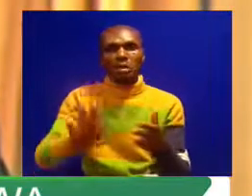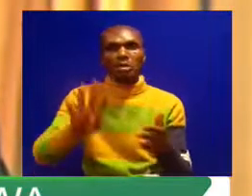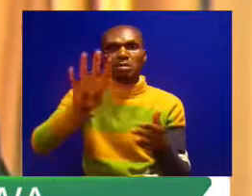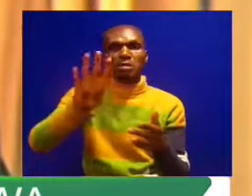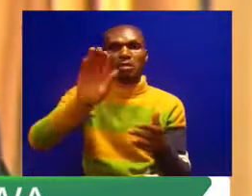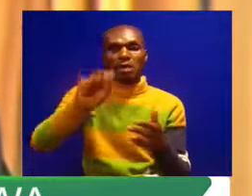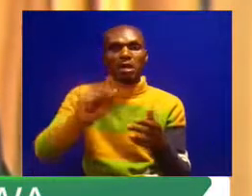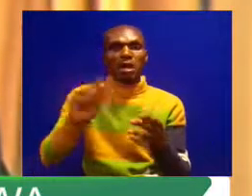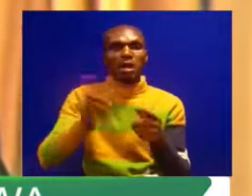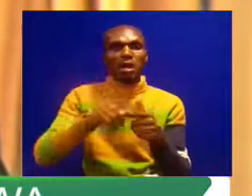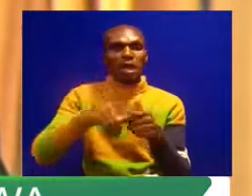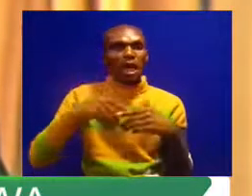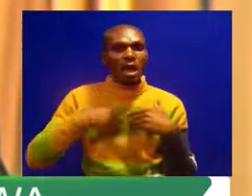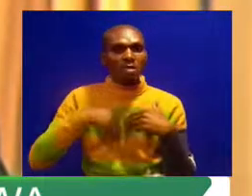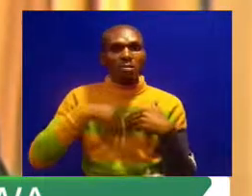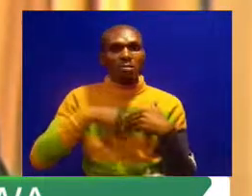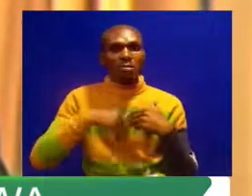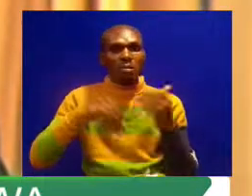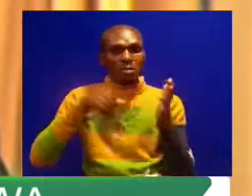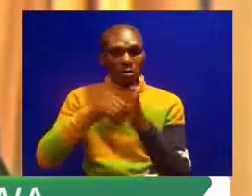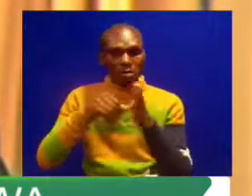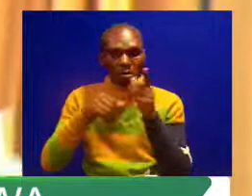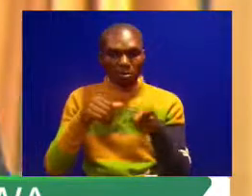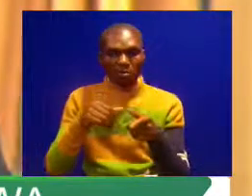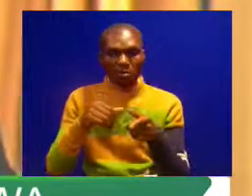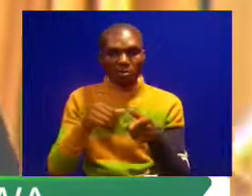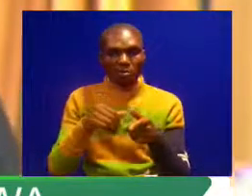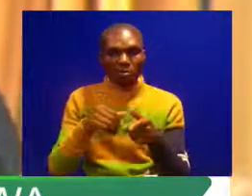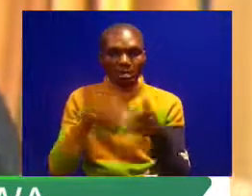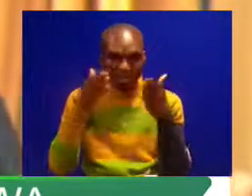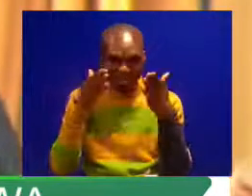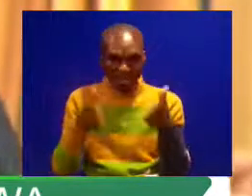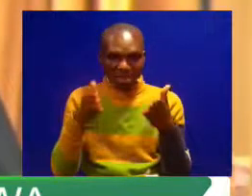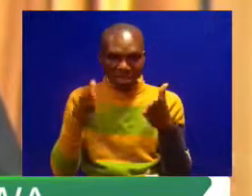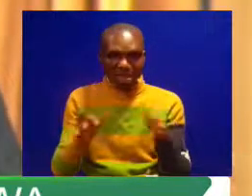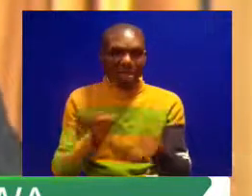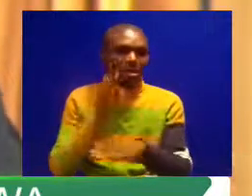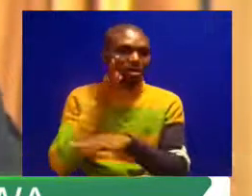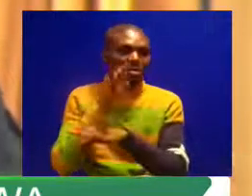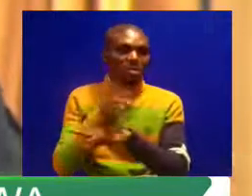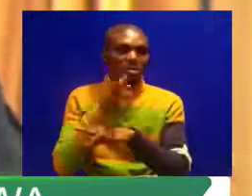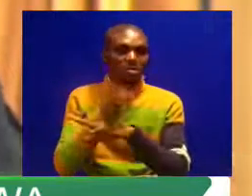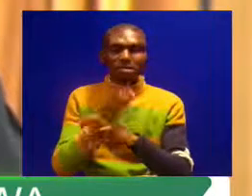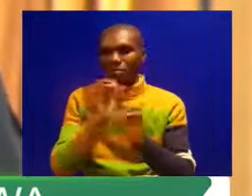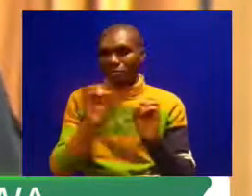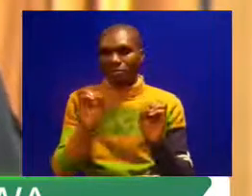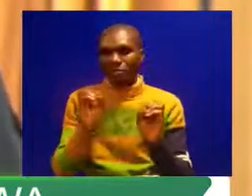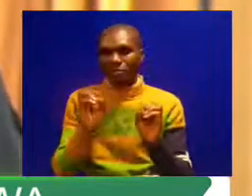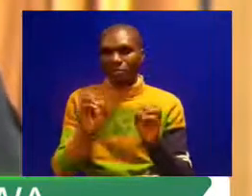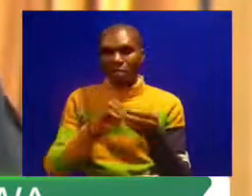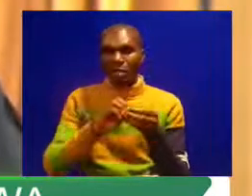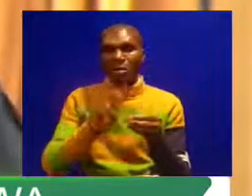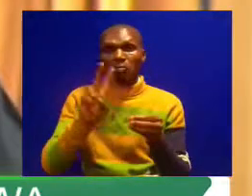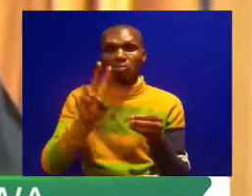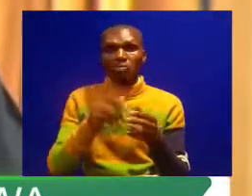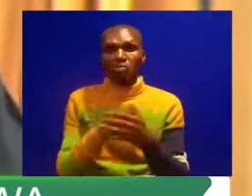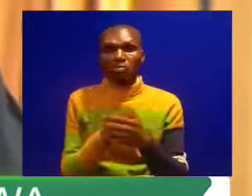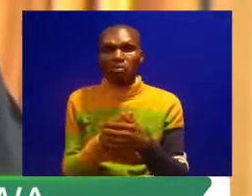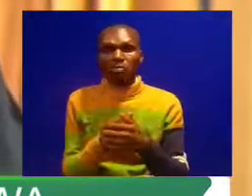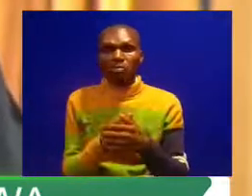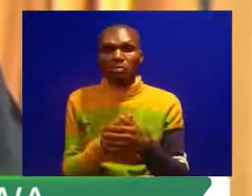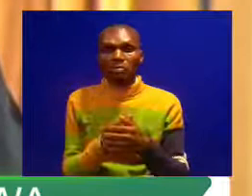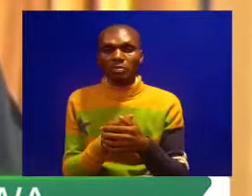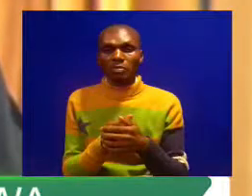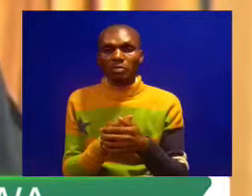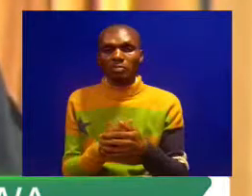were affected by staging was similarly not proved. Two, the allegation